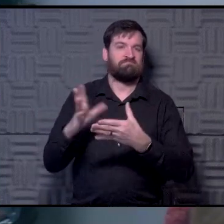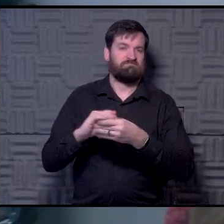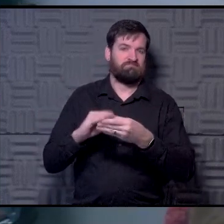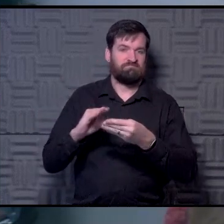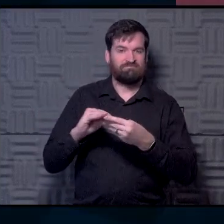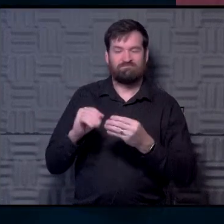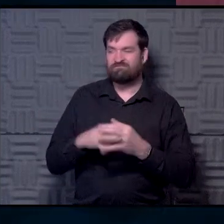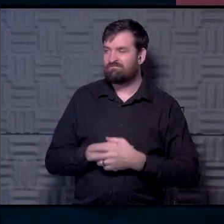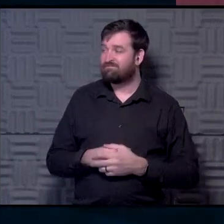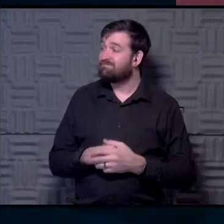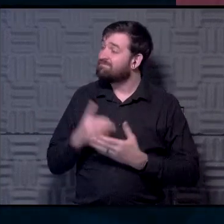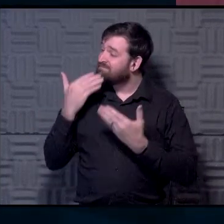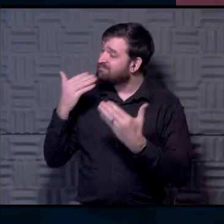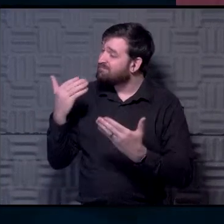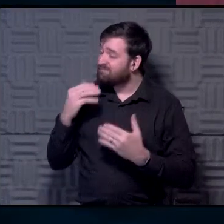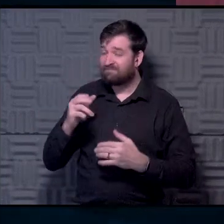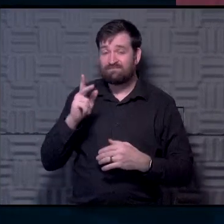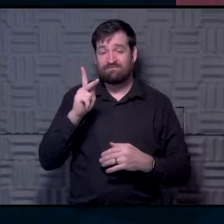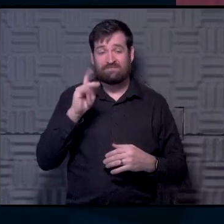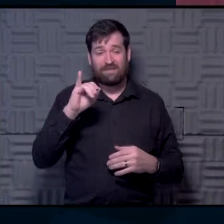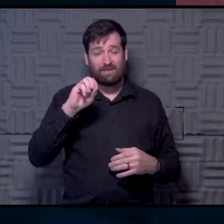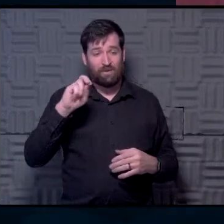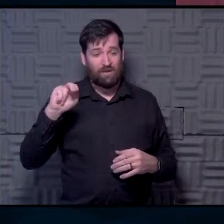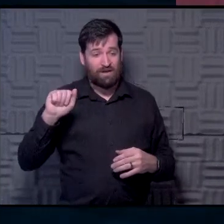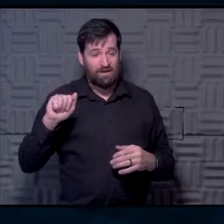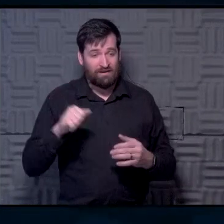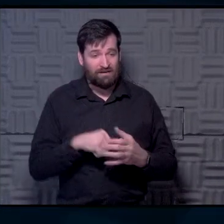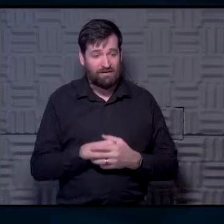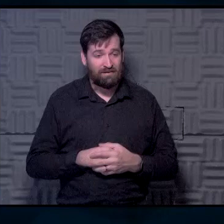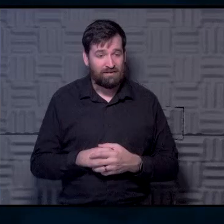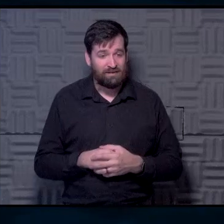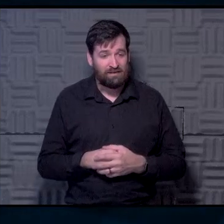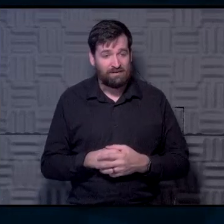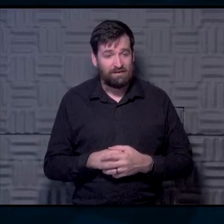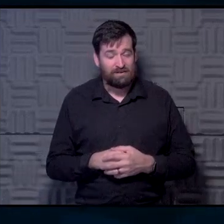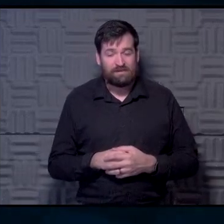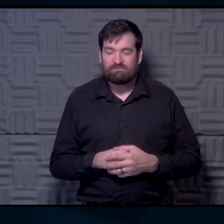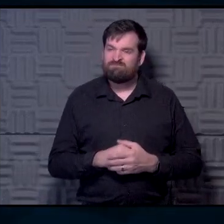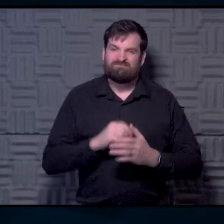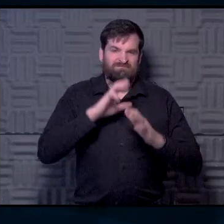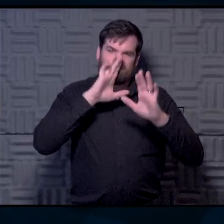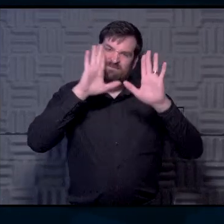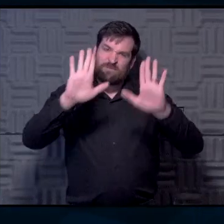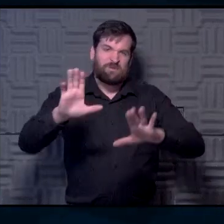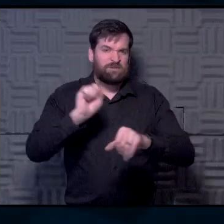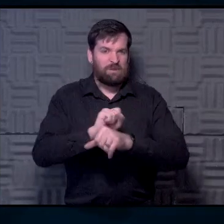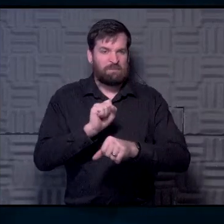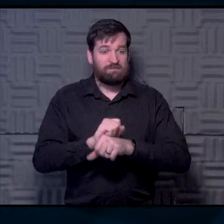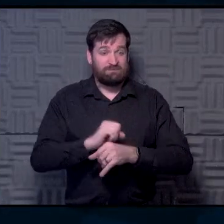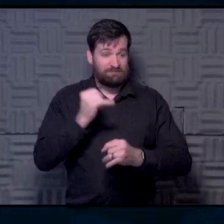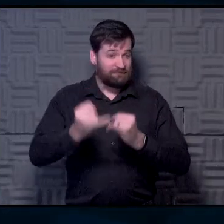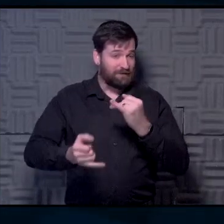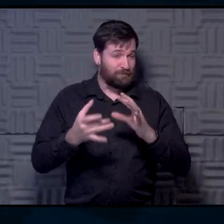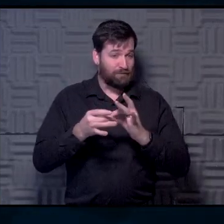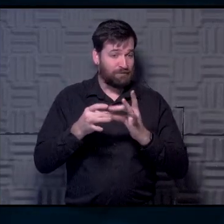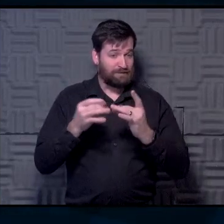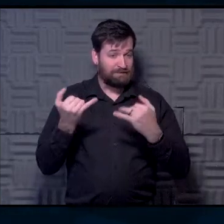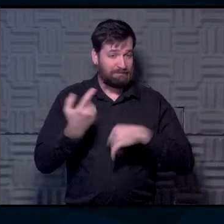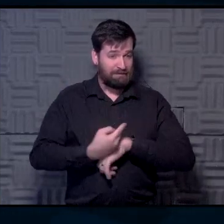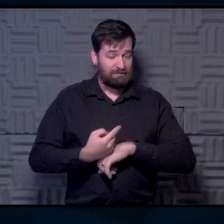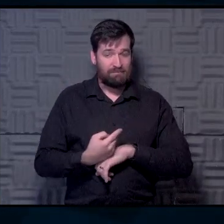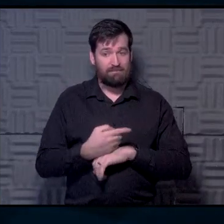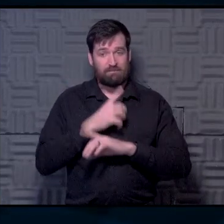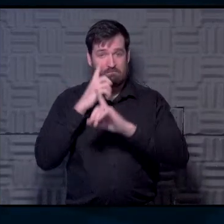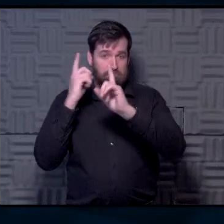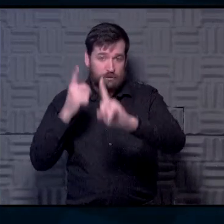day. Well, thank you. Kiona. All right. So, man, you did a great job. Final thoughts from you today about the